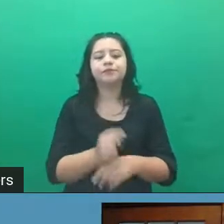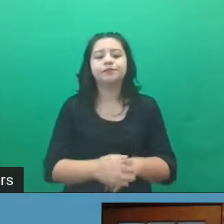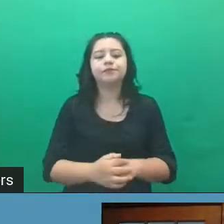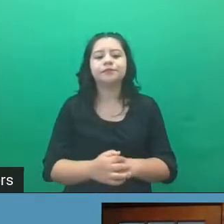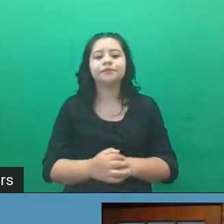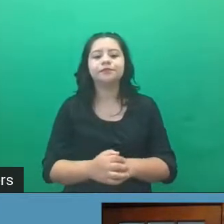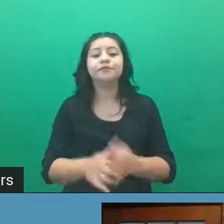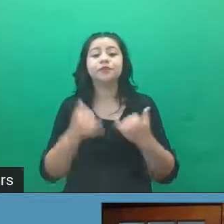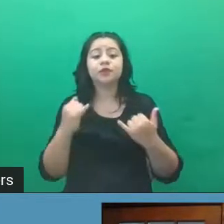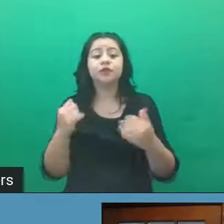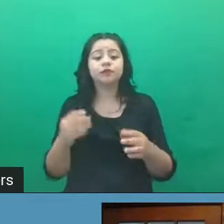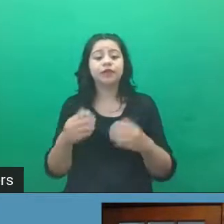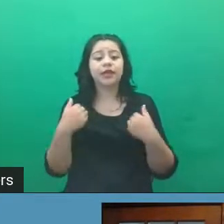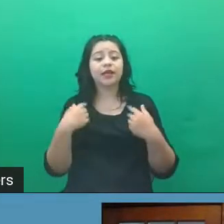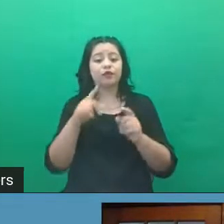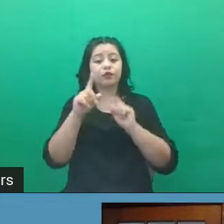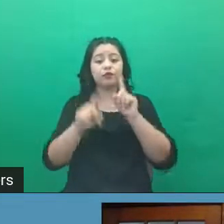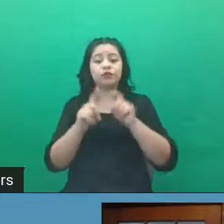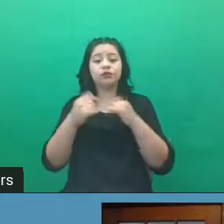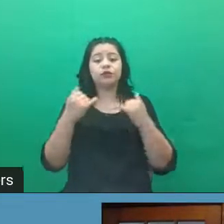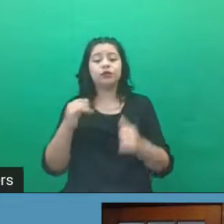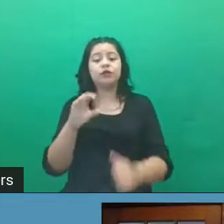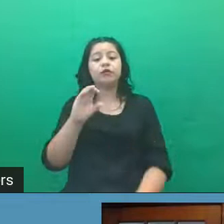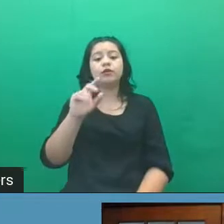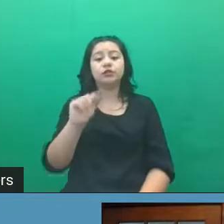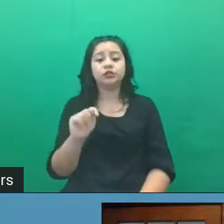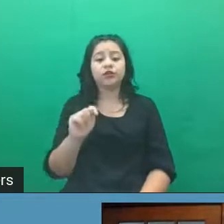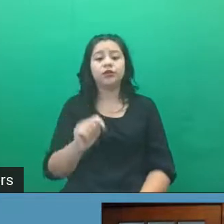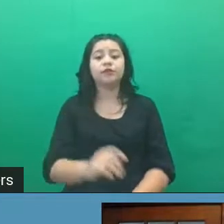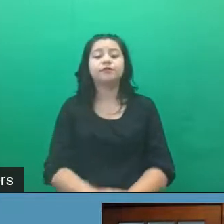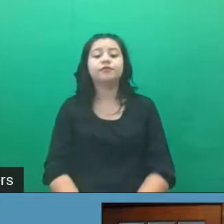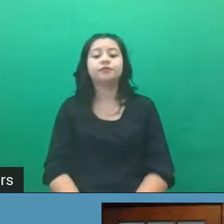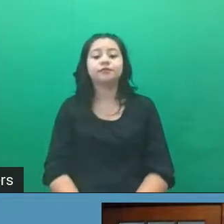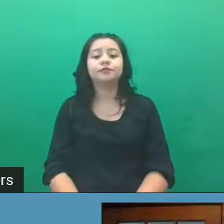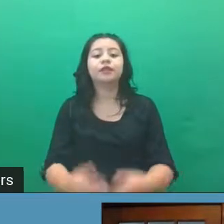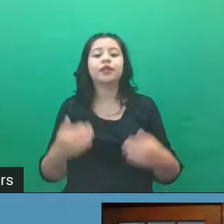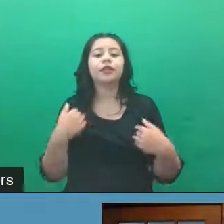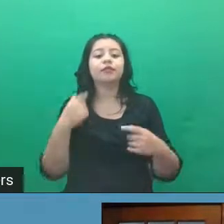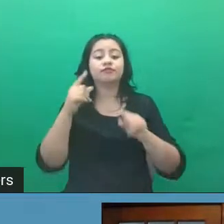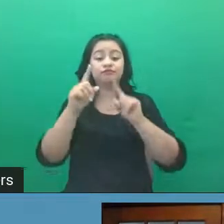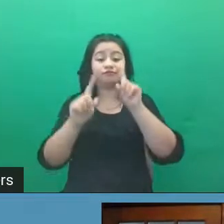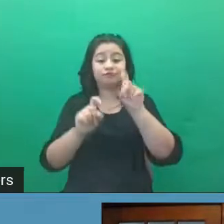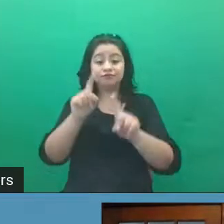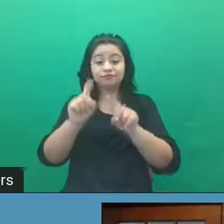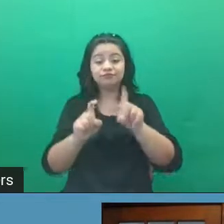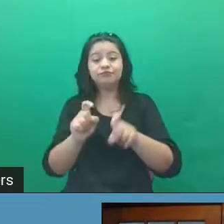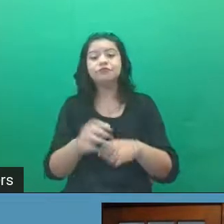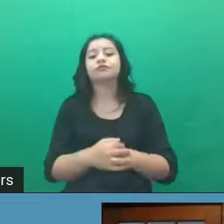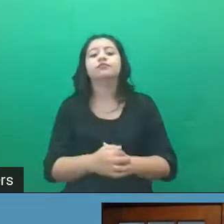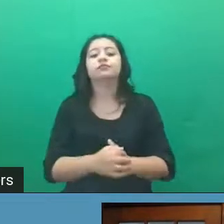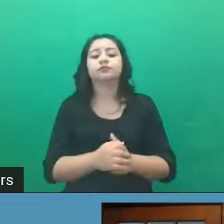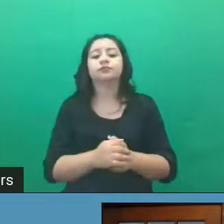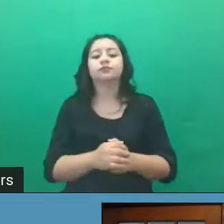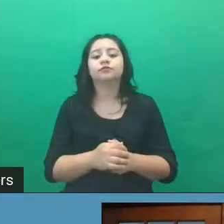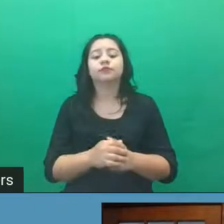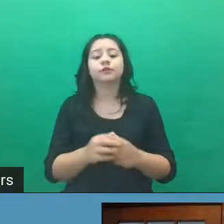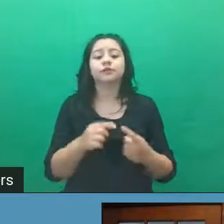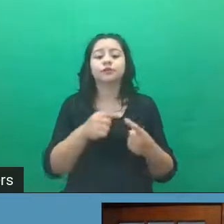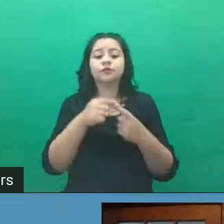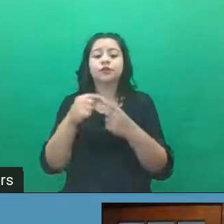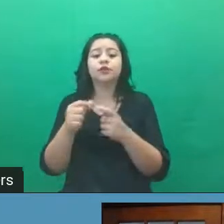Now, there were a couple of questions in the chat that had to do with surveying and